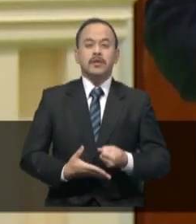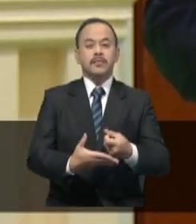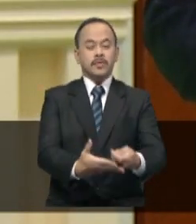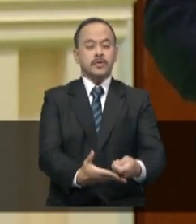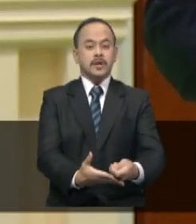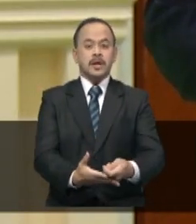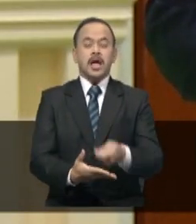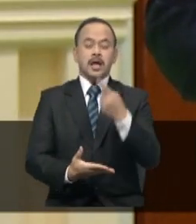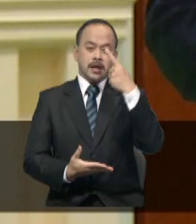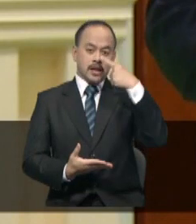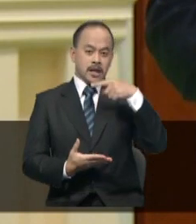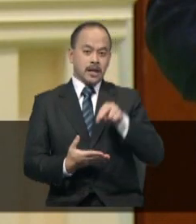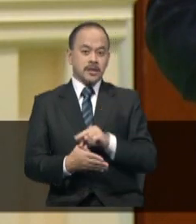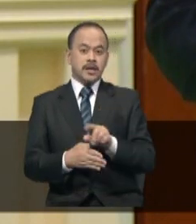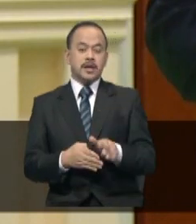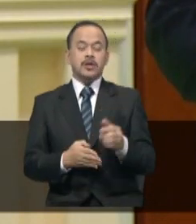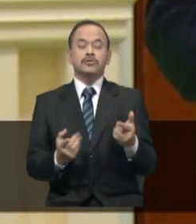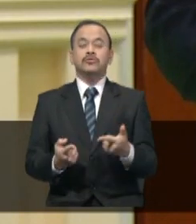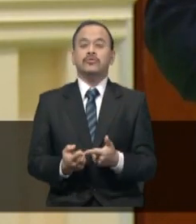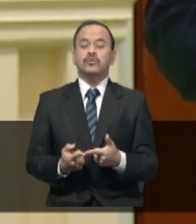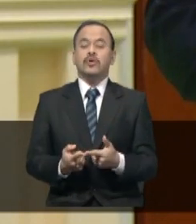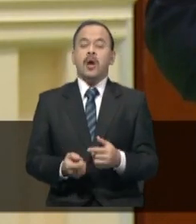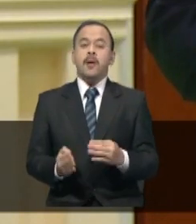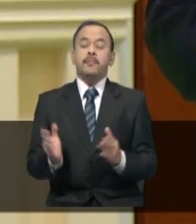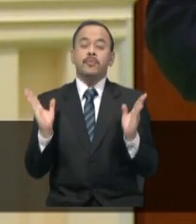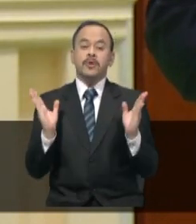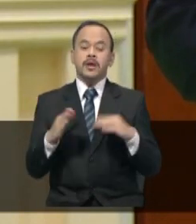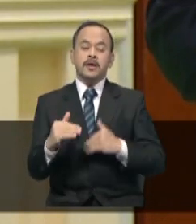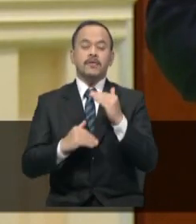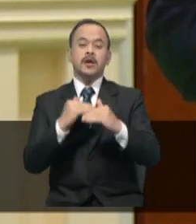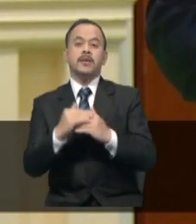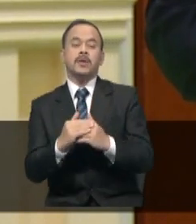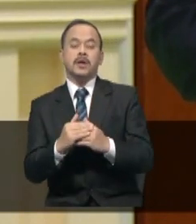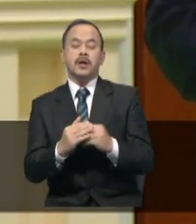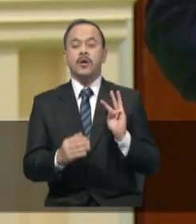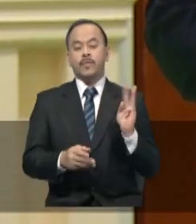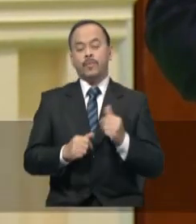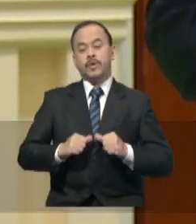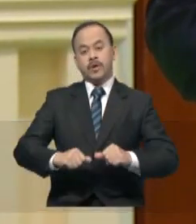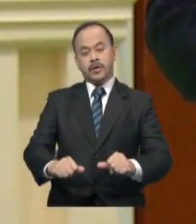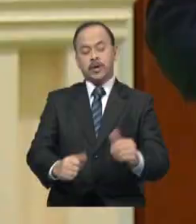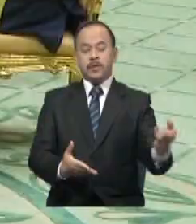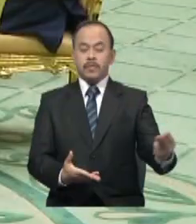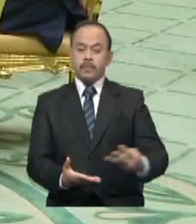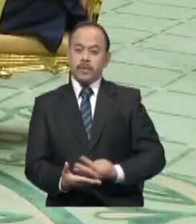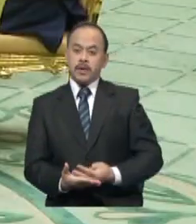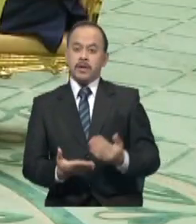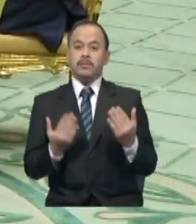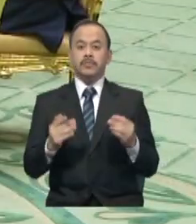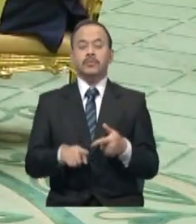nationals to our development, and we continue to welcome them here.